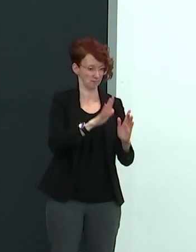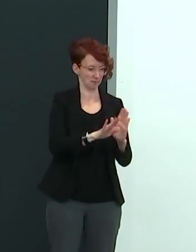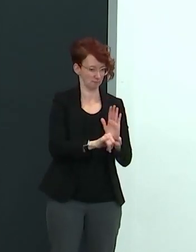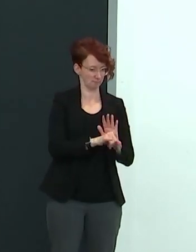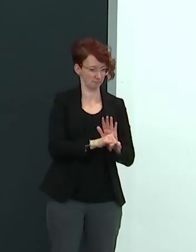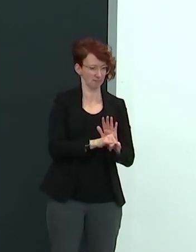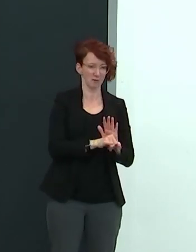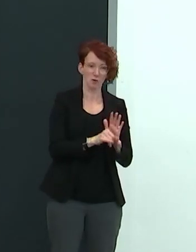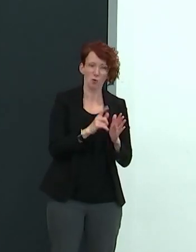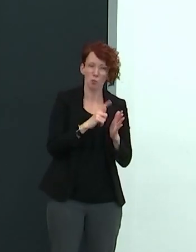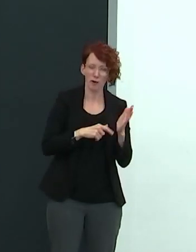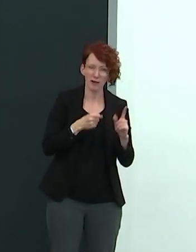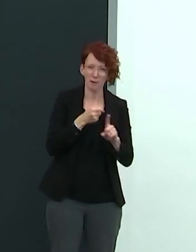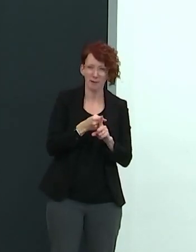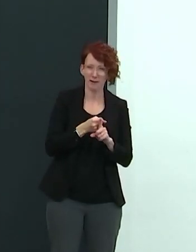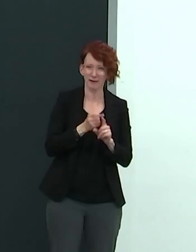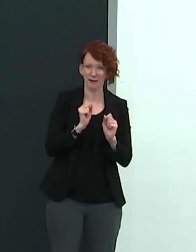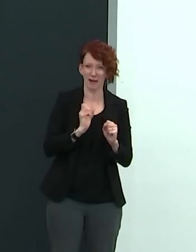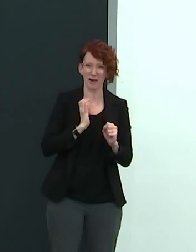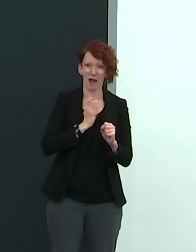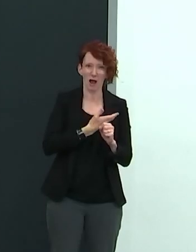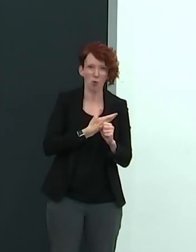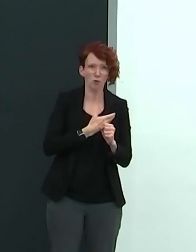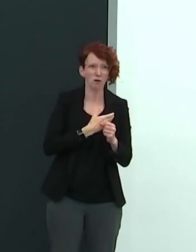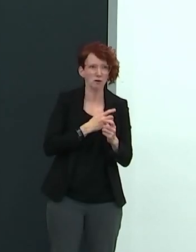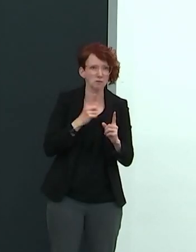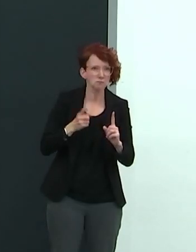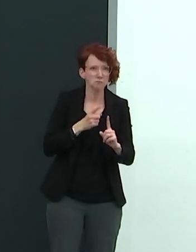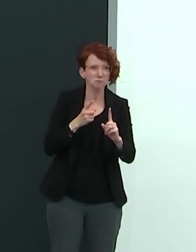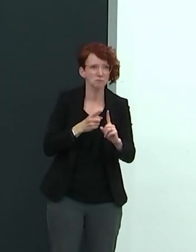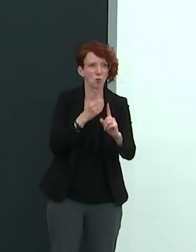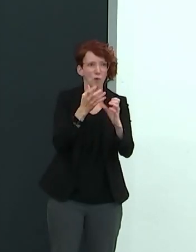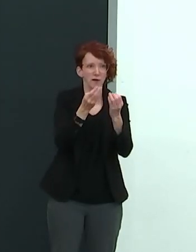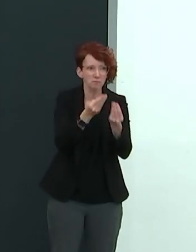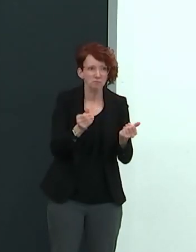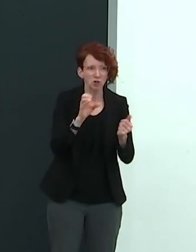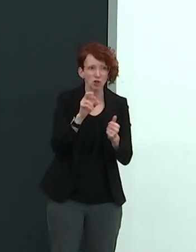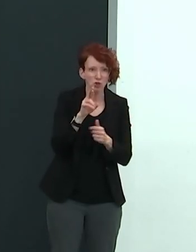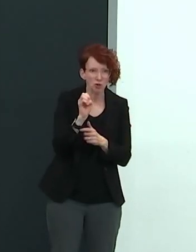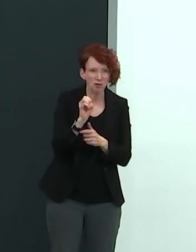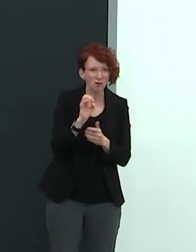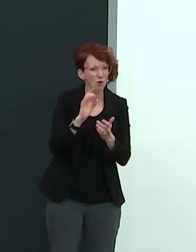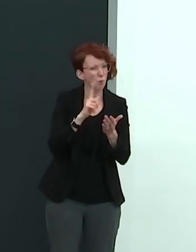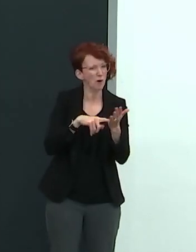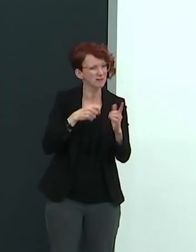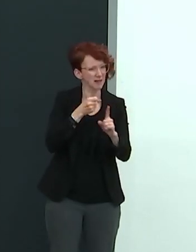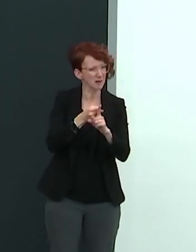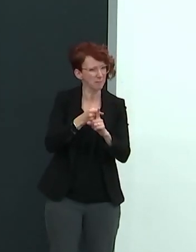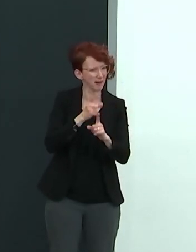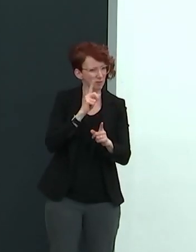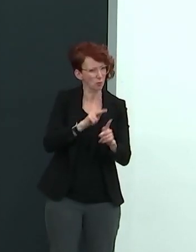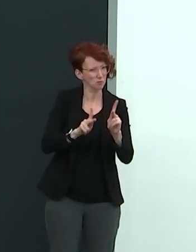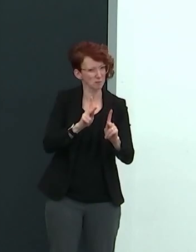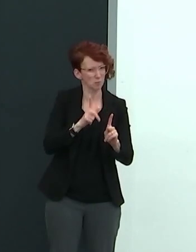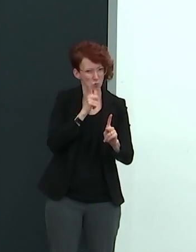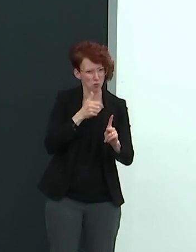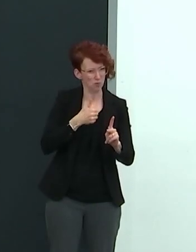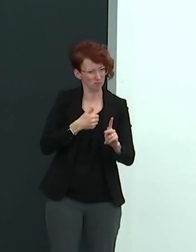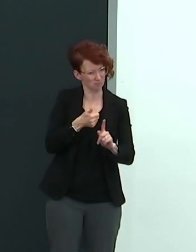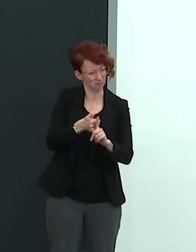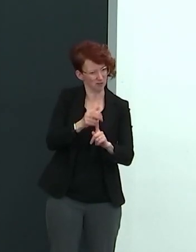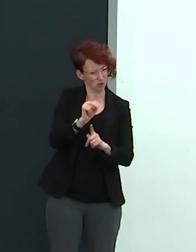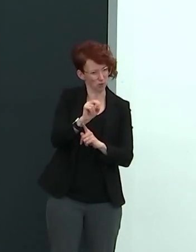what impact can our quest for a cure have on those who identify as neurodiverse?